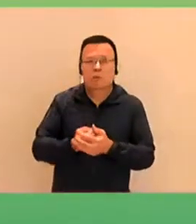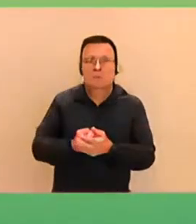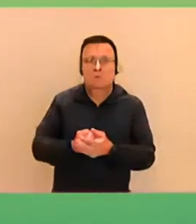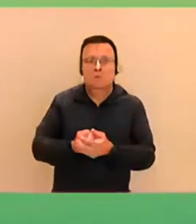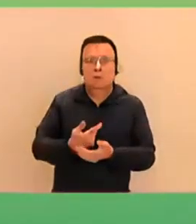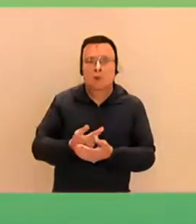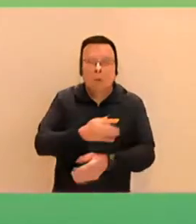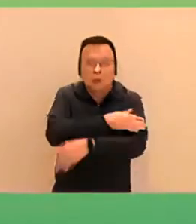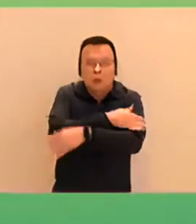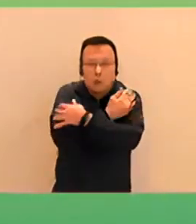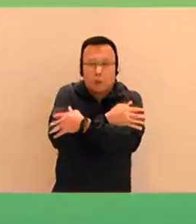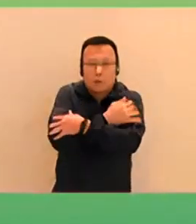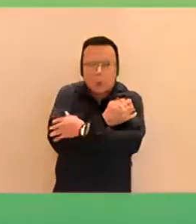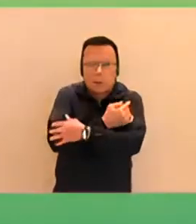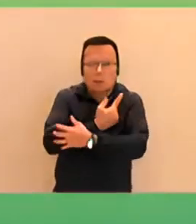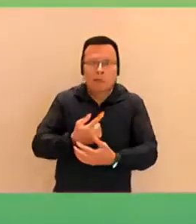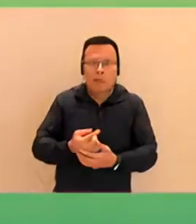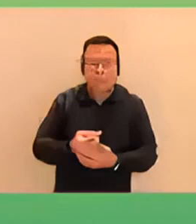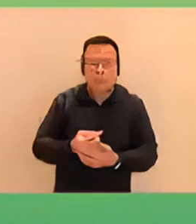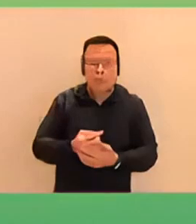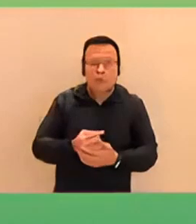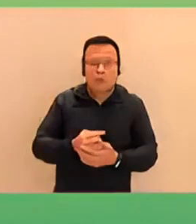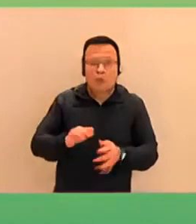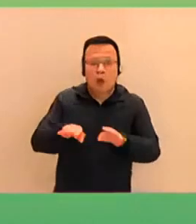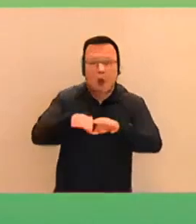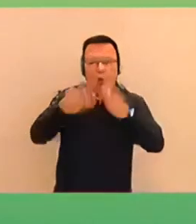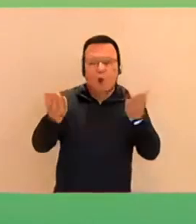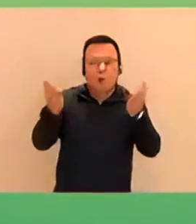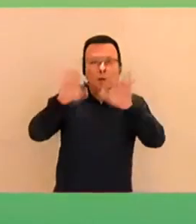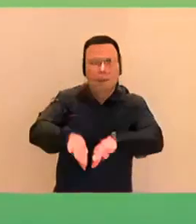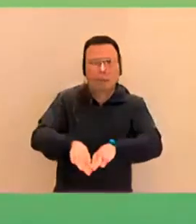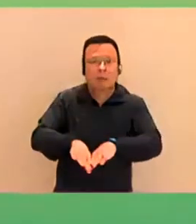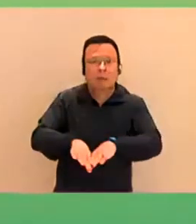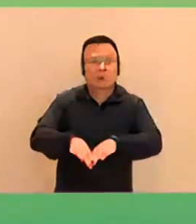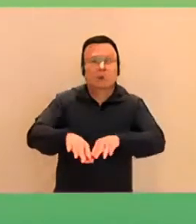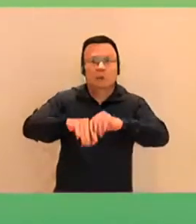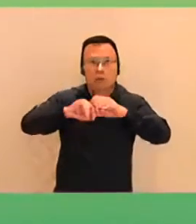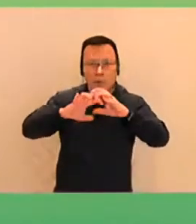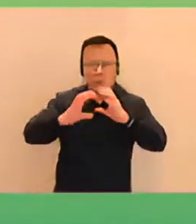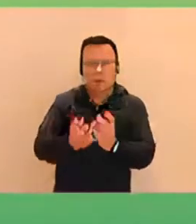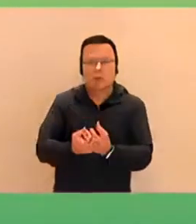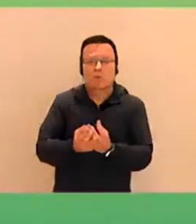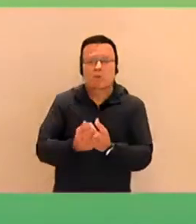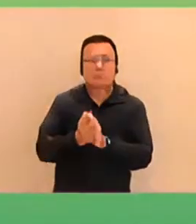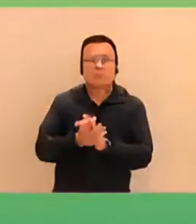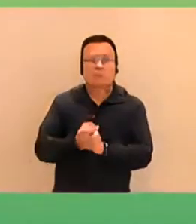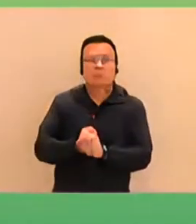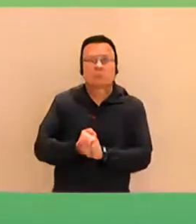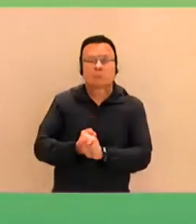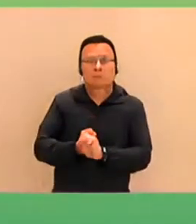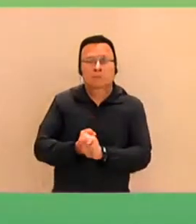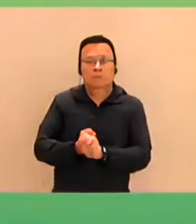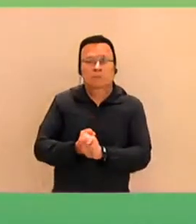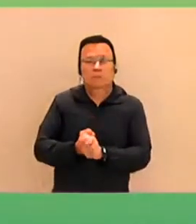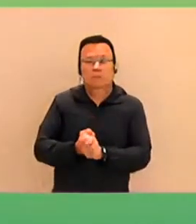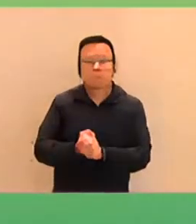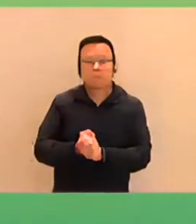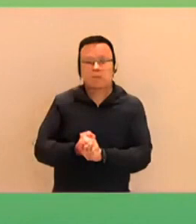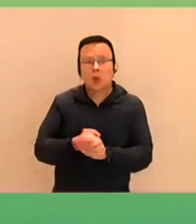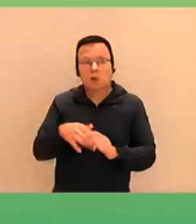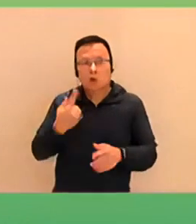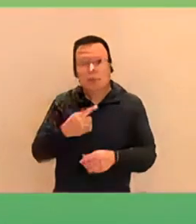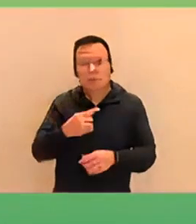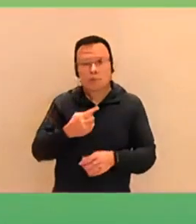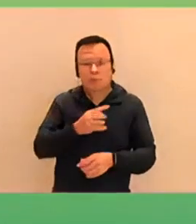And we try to maintain the indoor environment, including not only temperature, but also humidity, but try